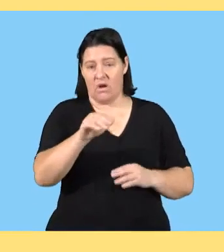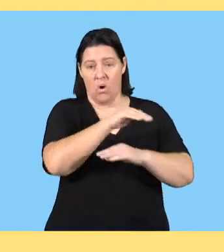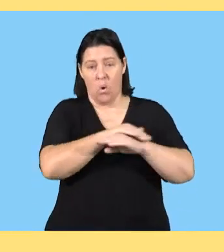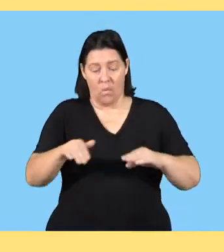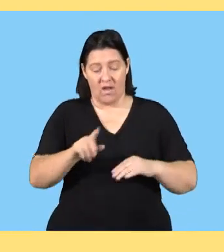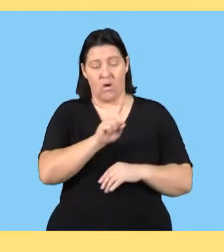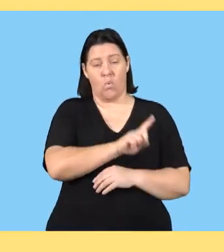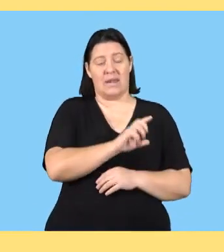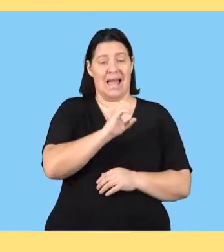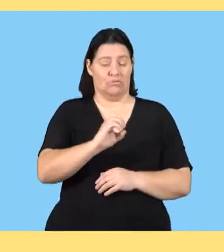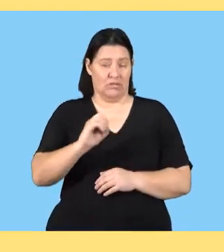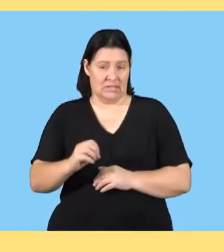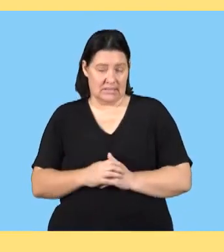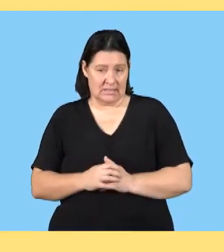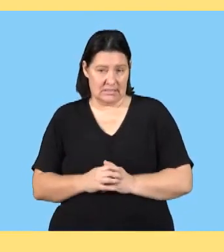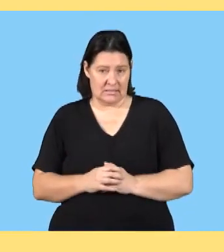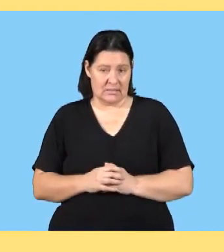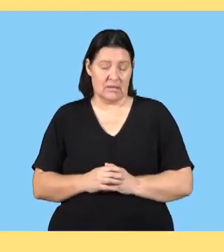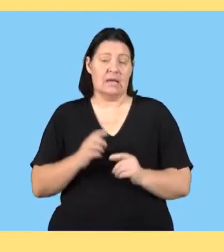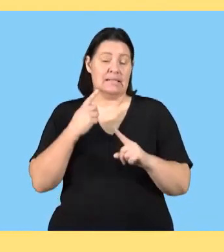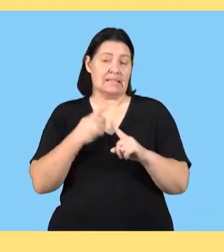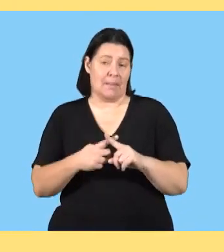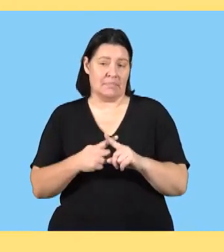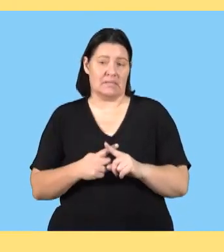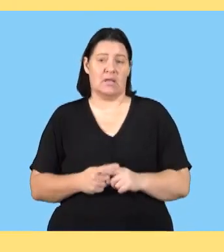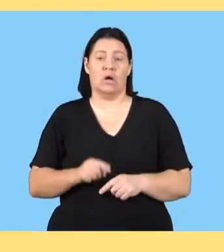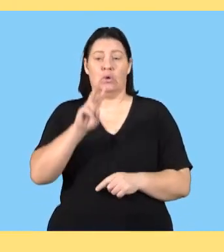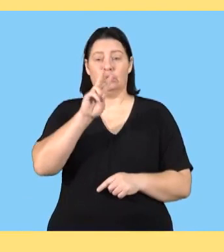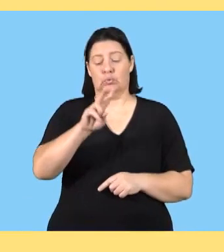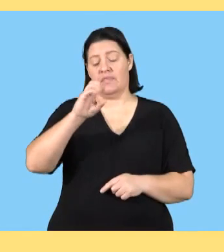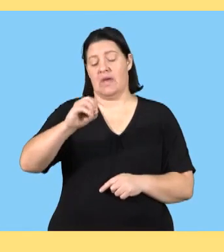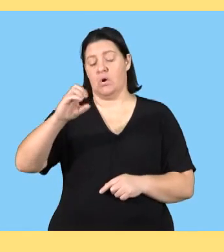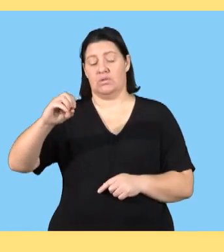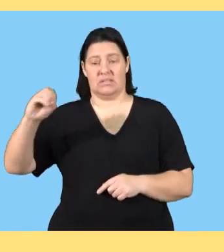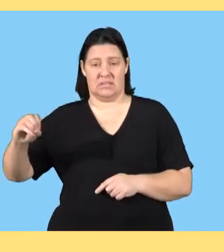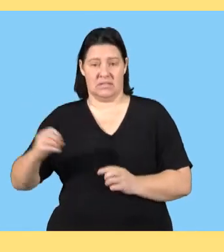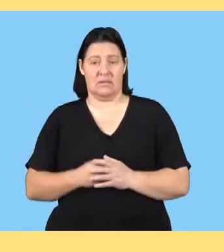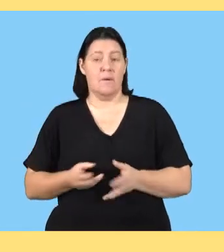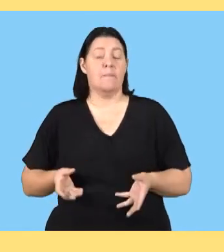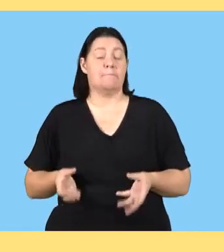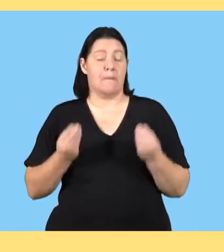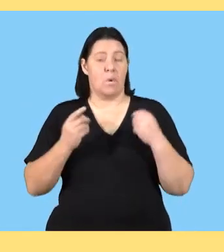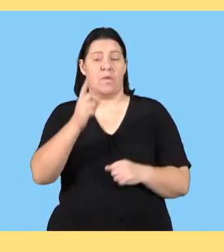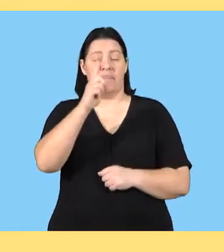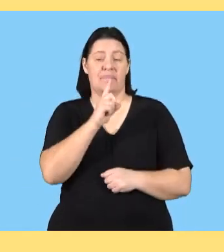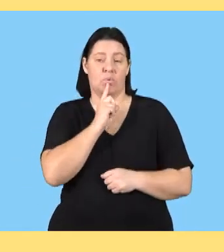over the initial amount, which is 100 multiplied by 2,000. That will give us